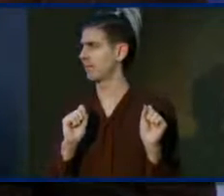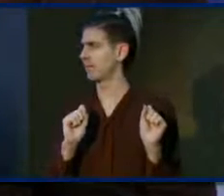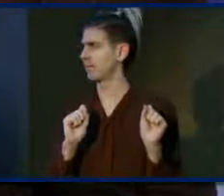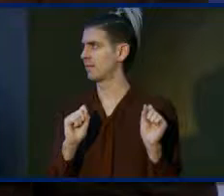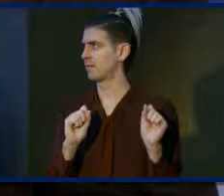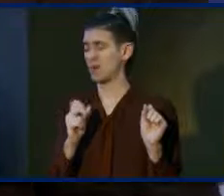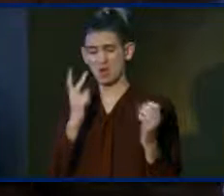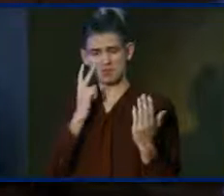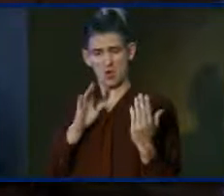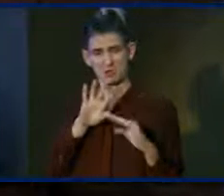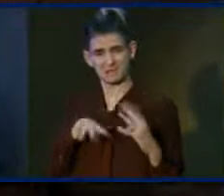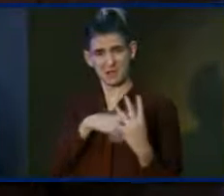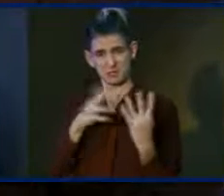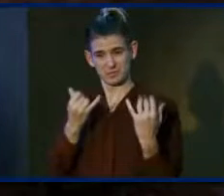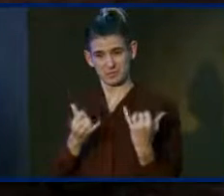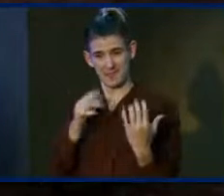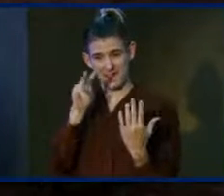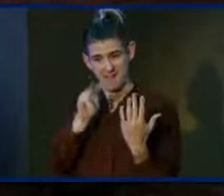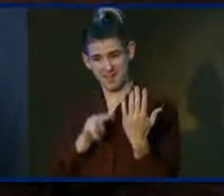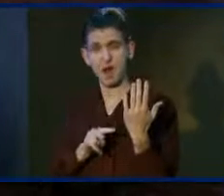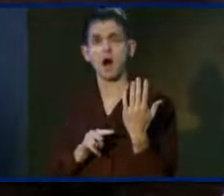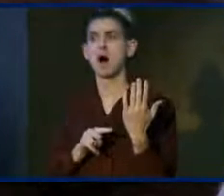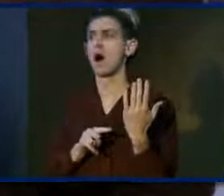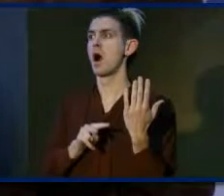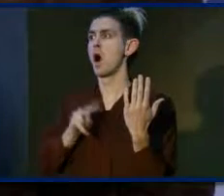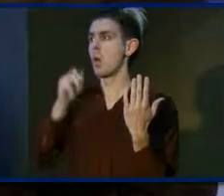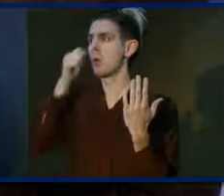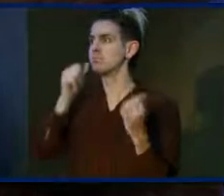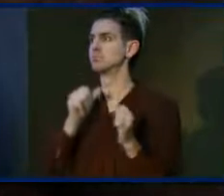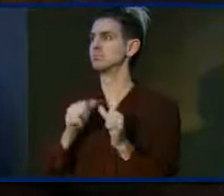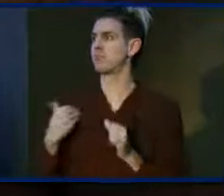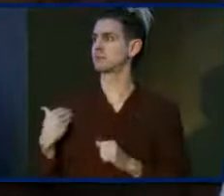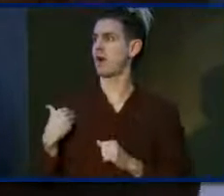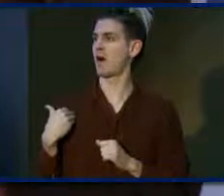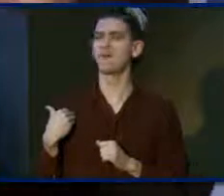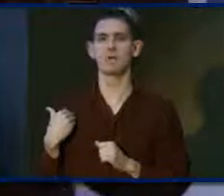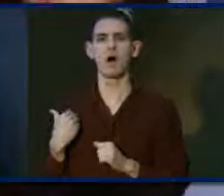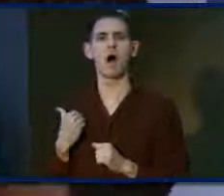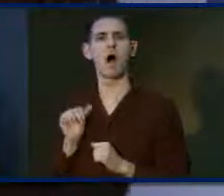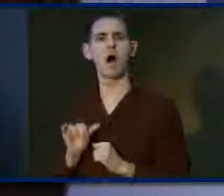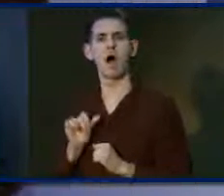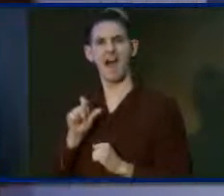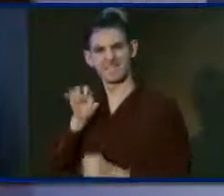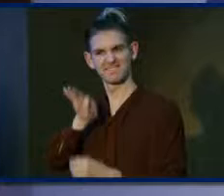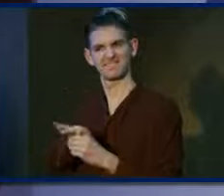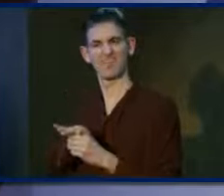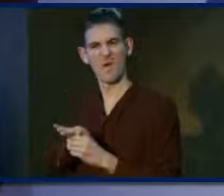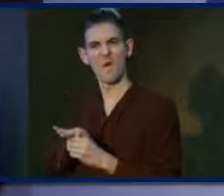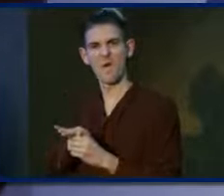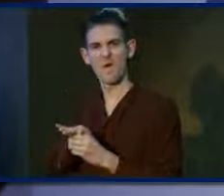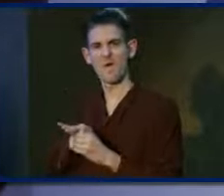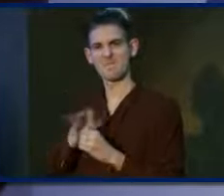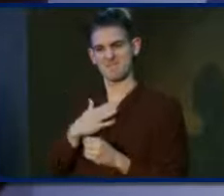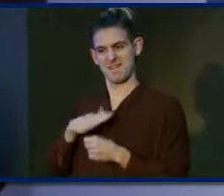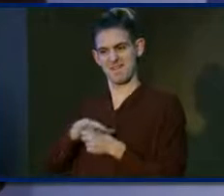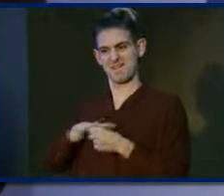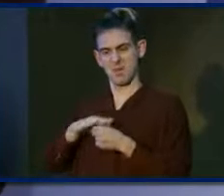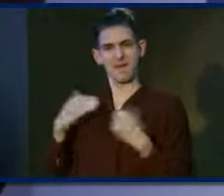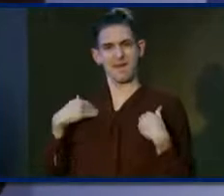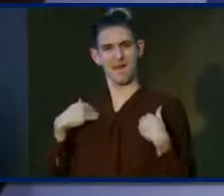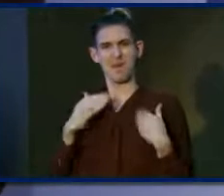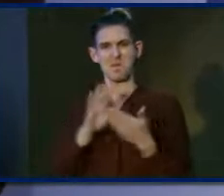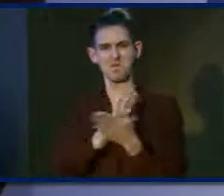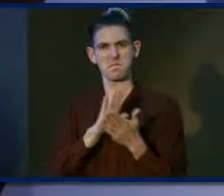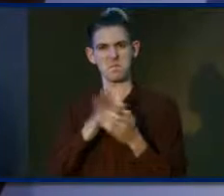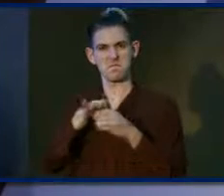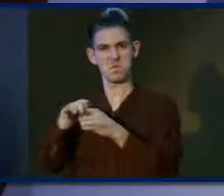reminded me that me and Marlon still need to vote. I need to cast my vote in Boulder, where I live. We have our ballots, and we have to fill them out, and we'll look forward